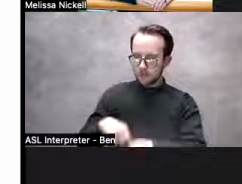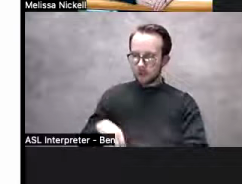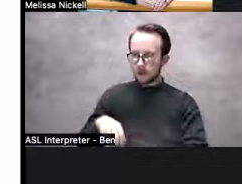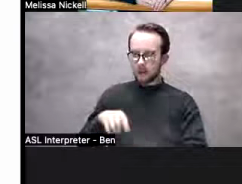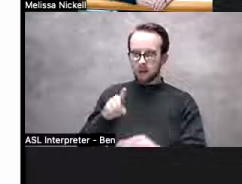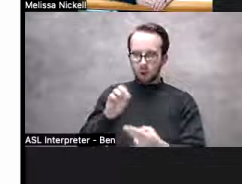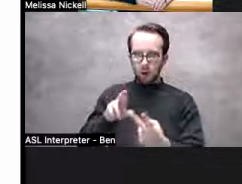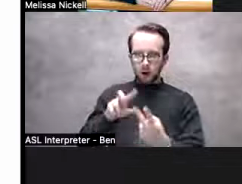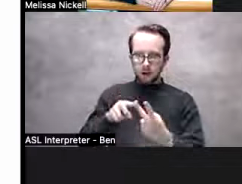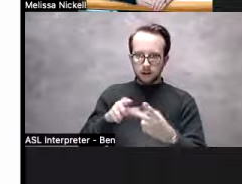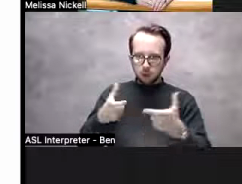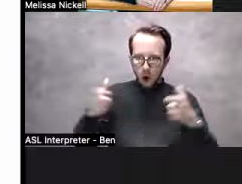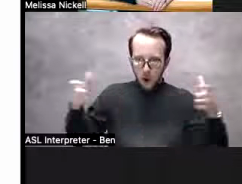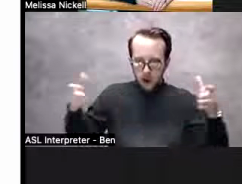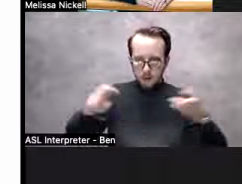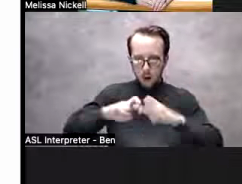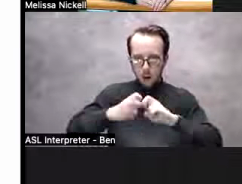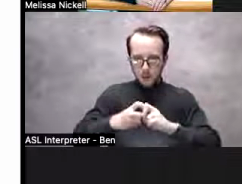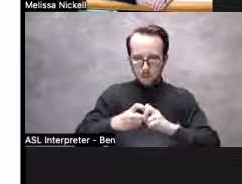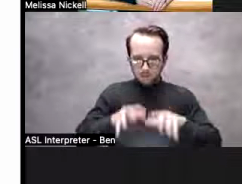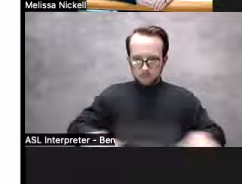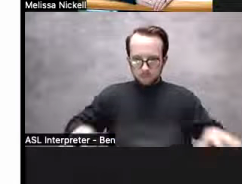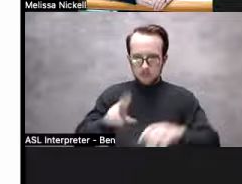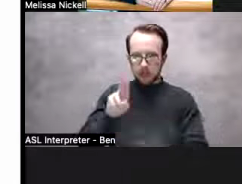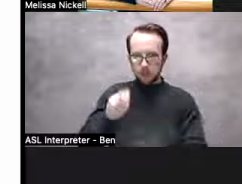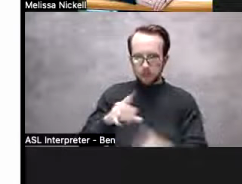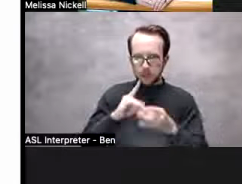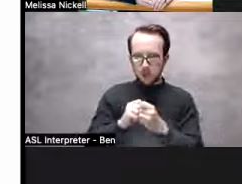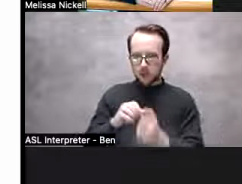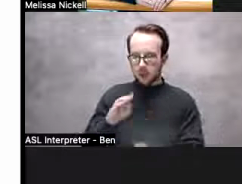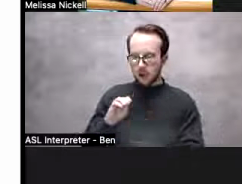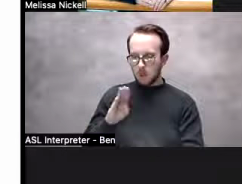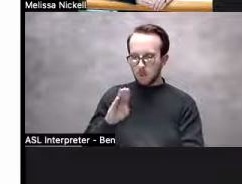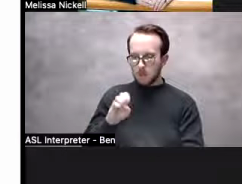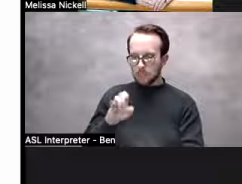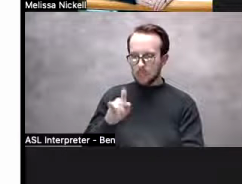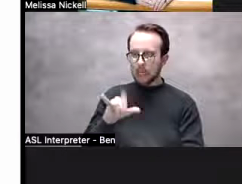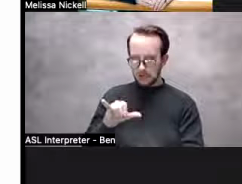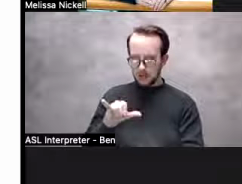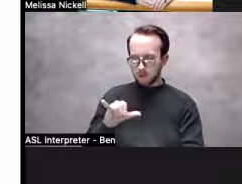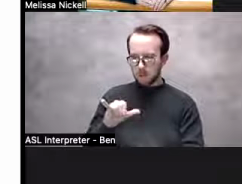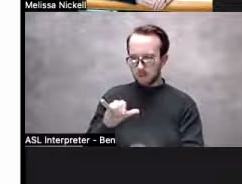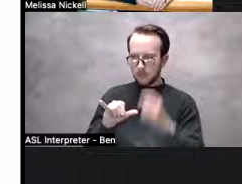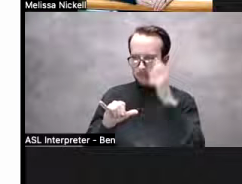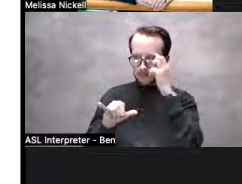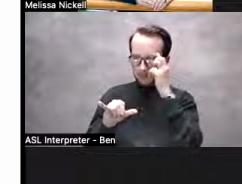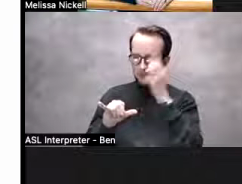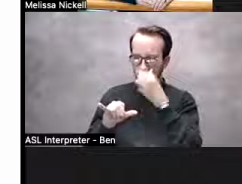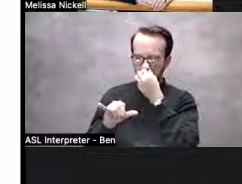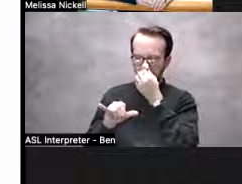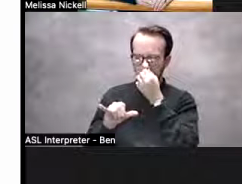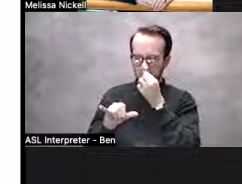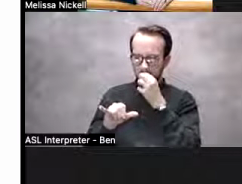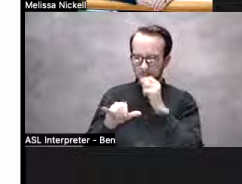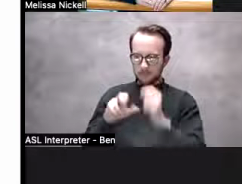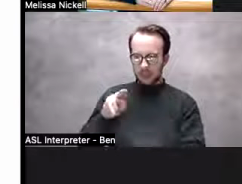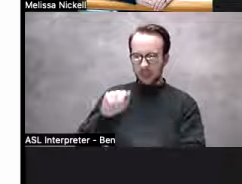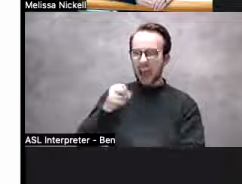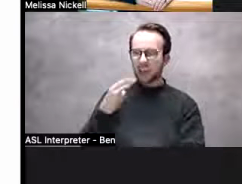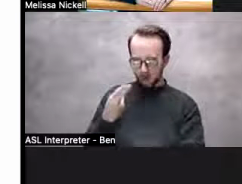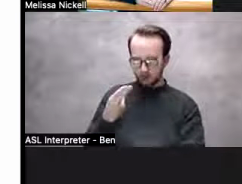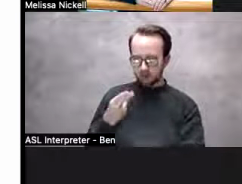growing problem in the United States that's associated with obesity called non-alcoholic steatohepatitis. Again, this is quite common and